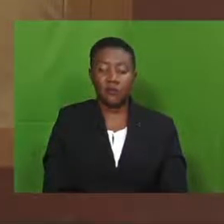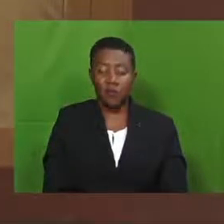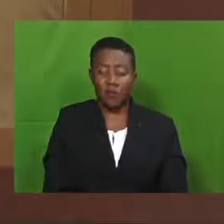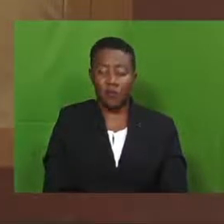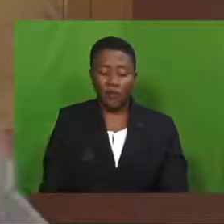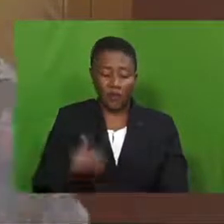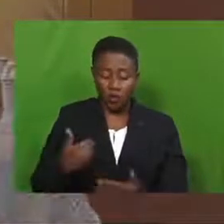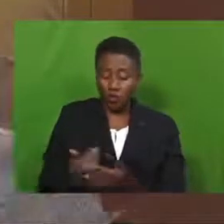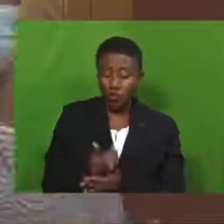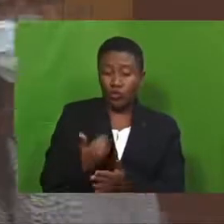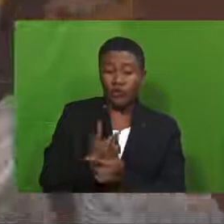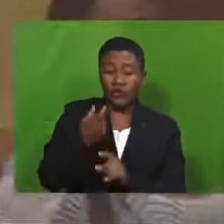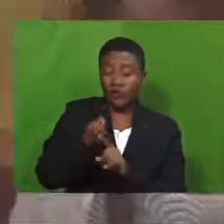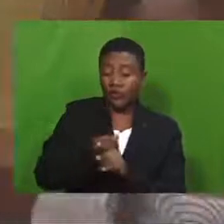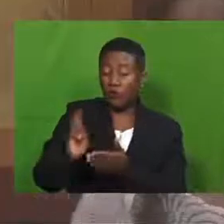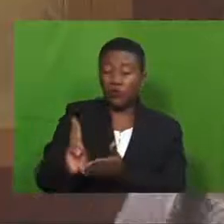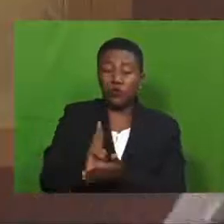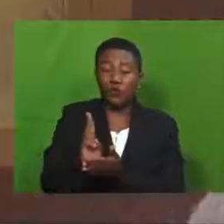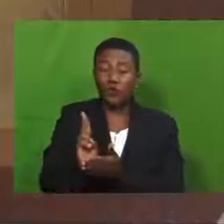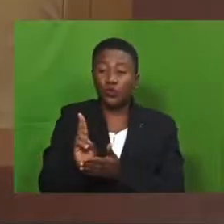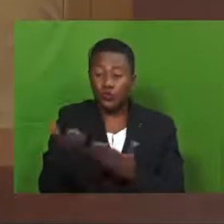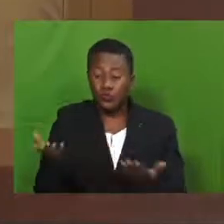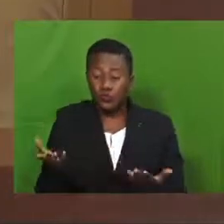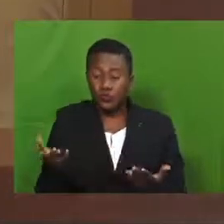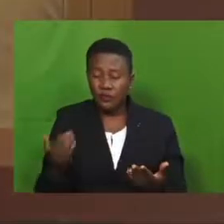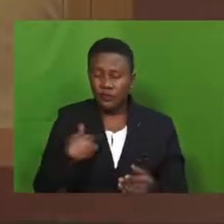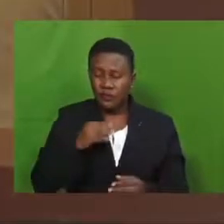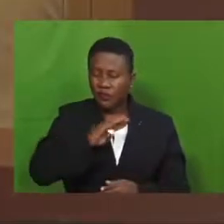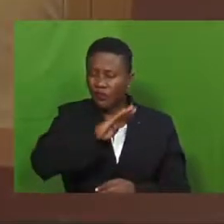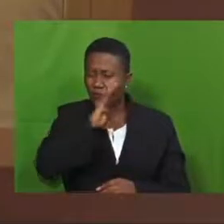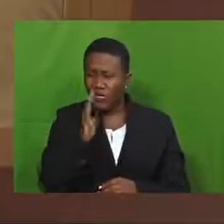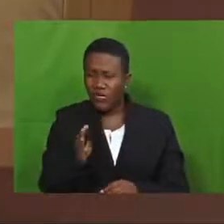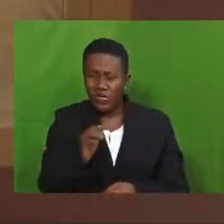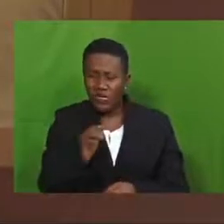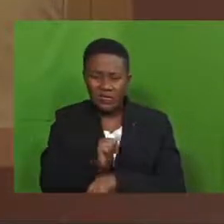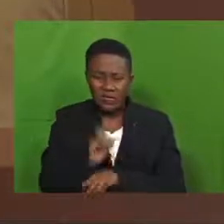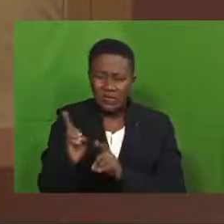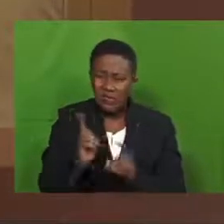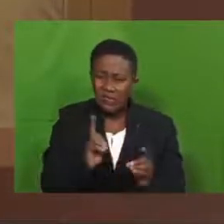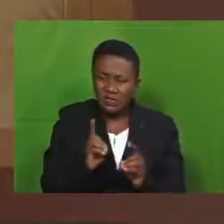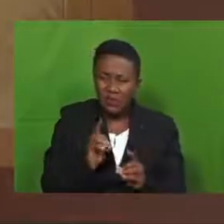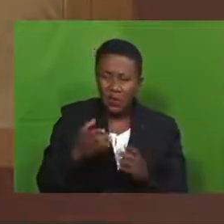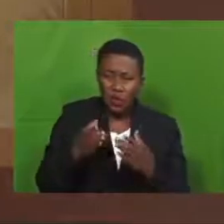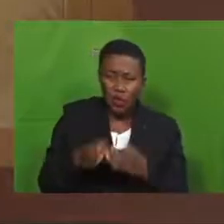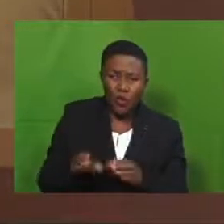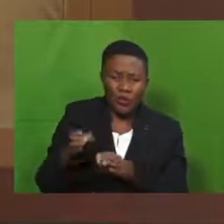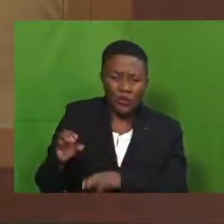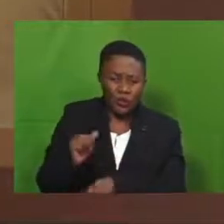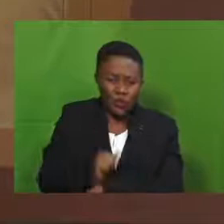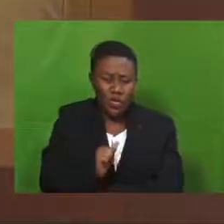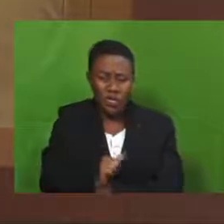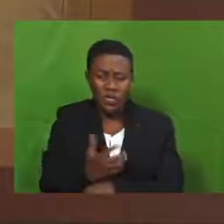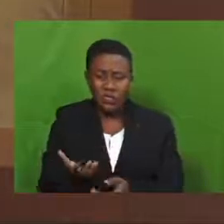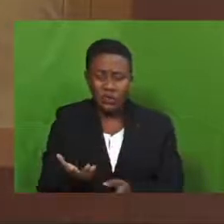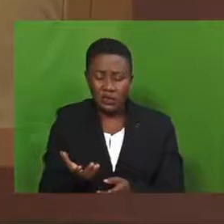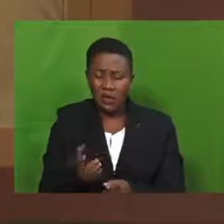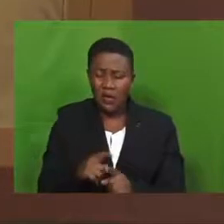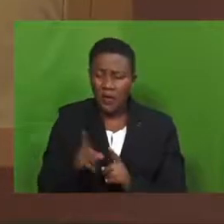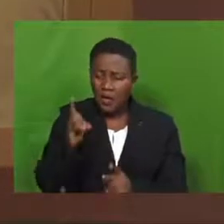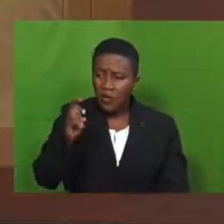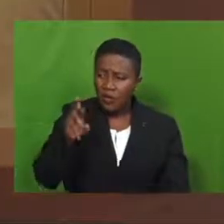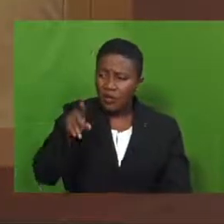university, I hadn't done community work before. Dr. Garba felt